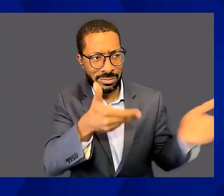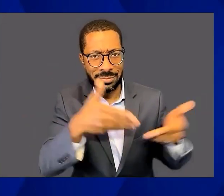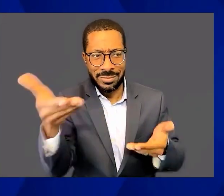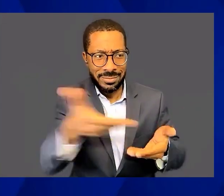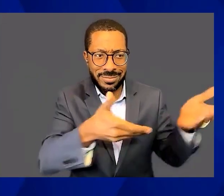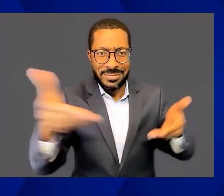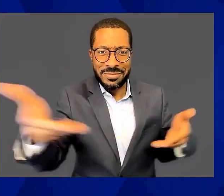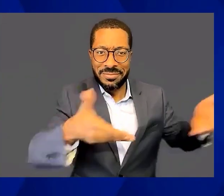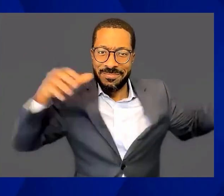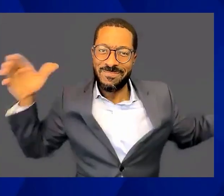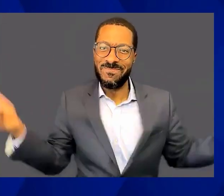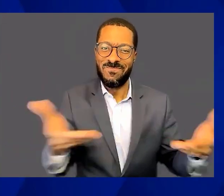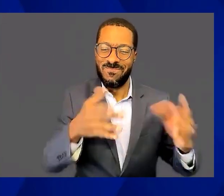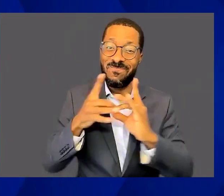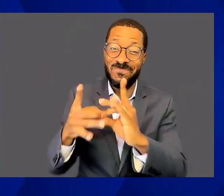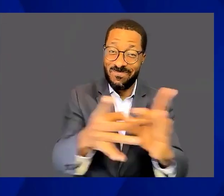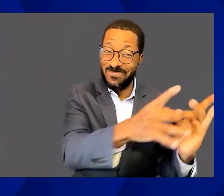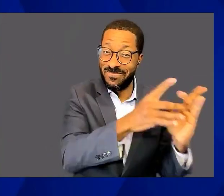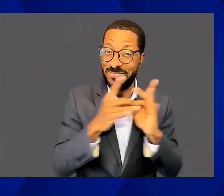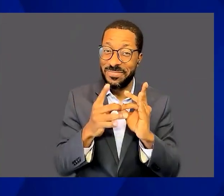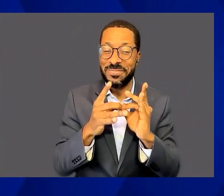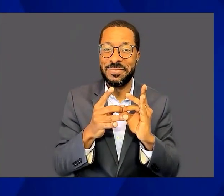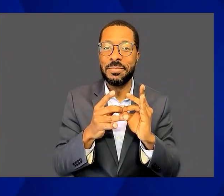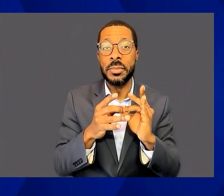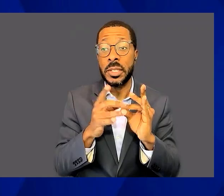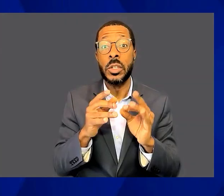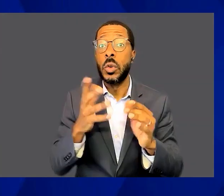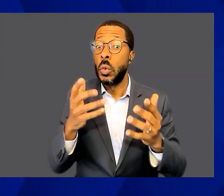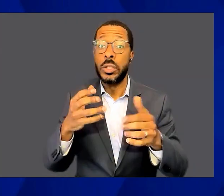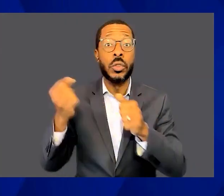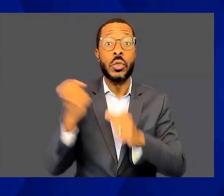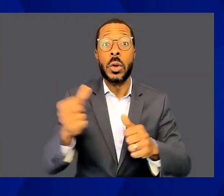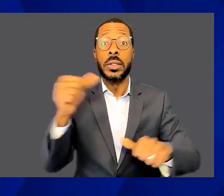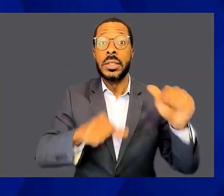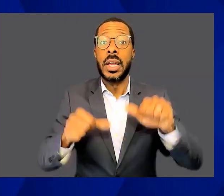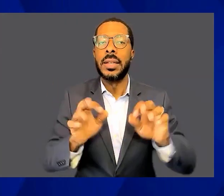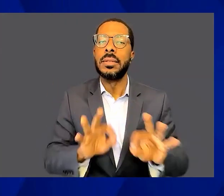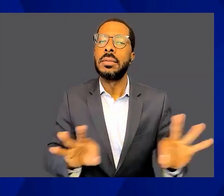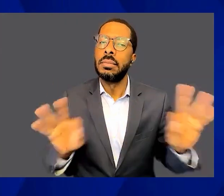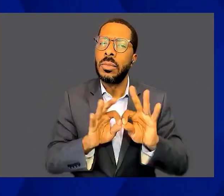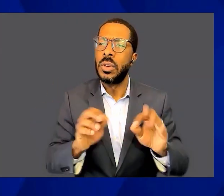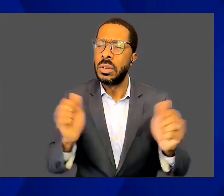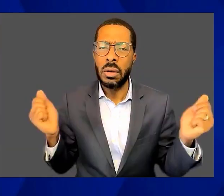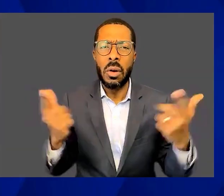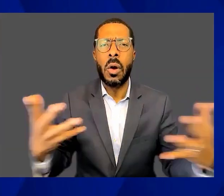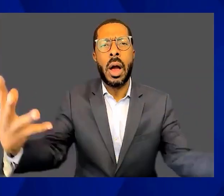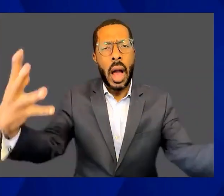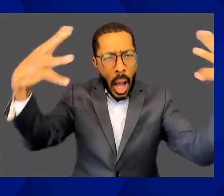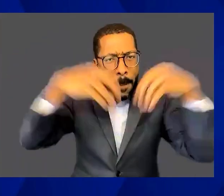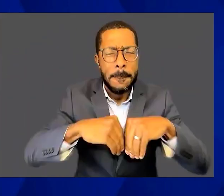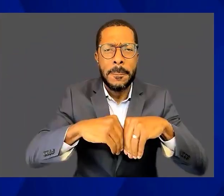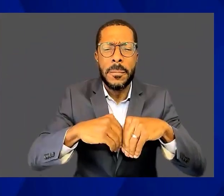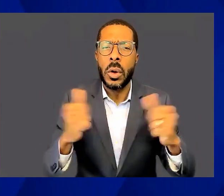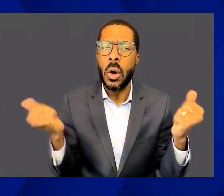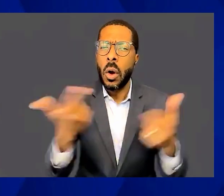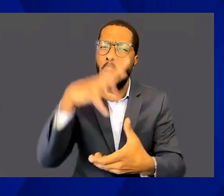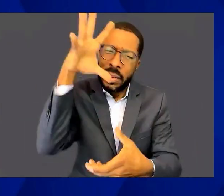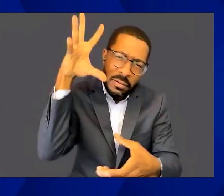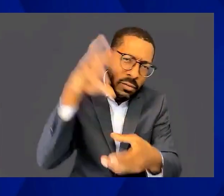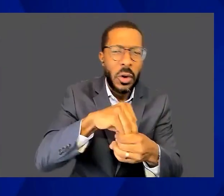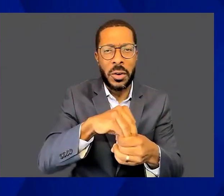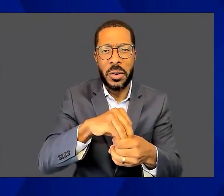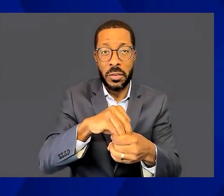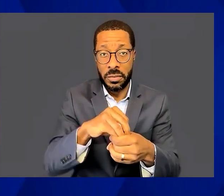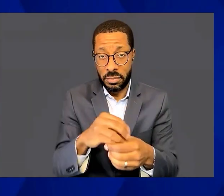Strong science depends on broad participation. Our goal is a world where everybody who wants